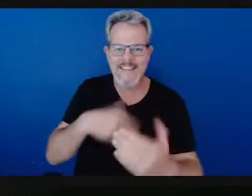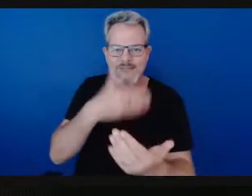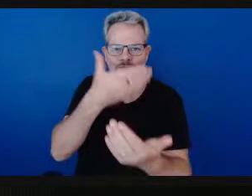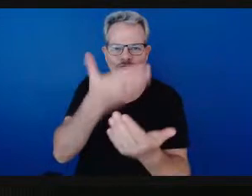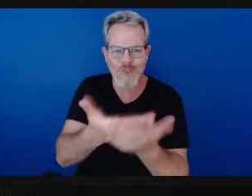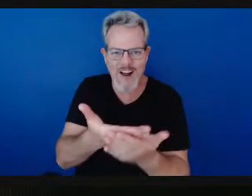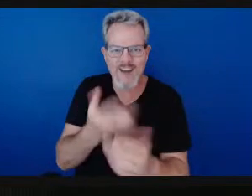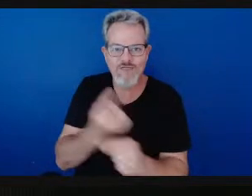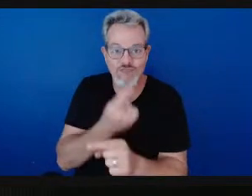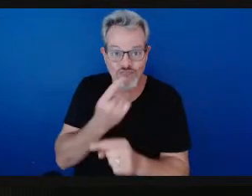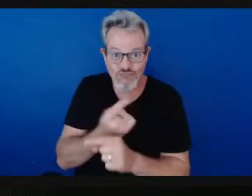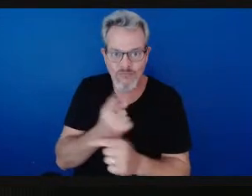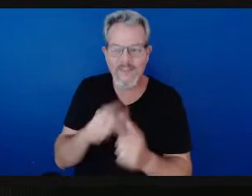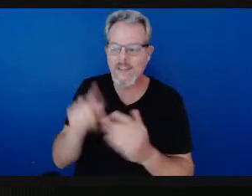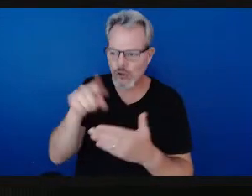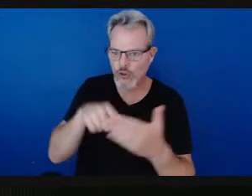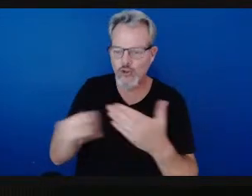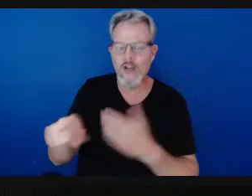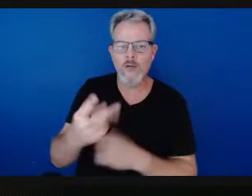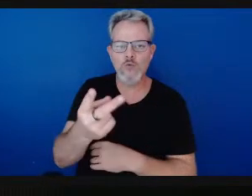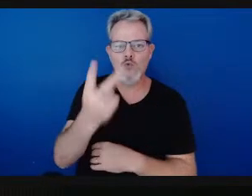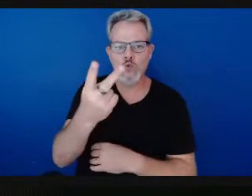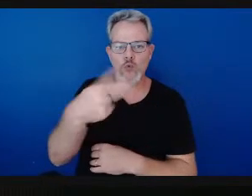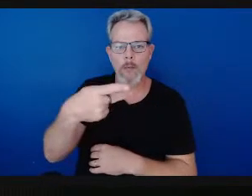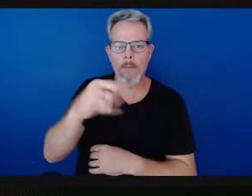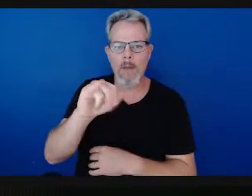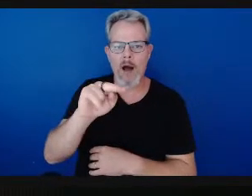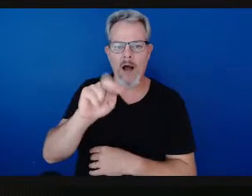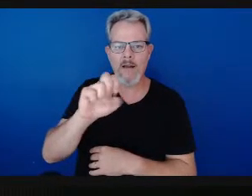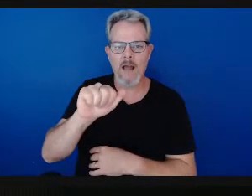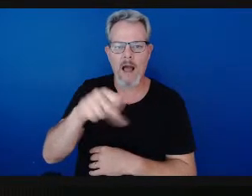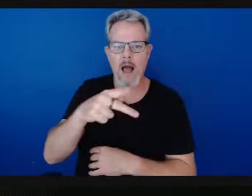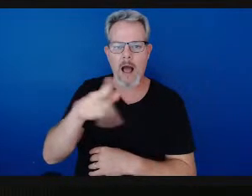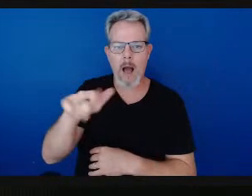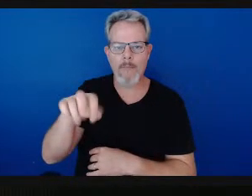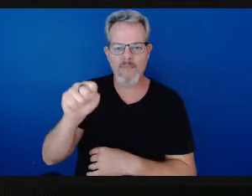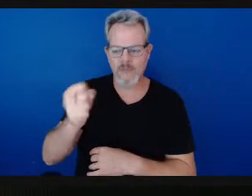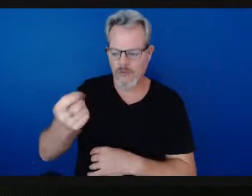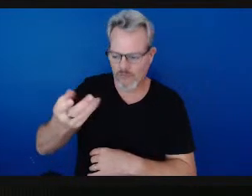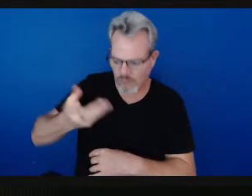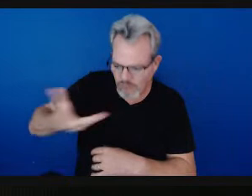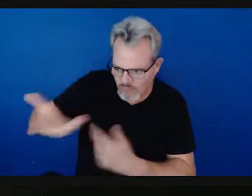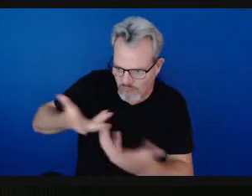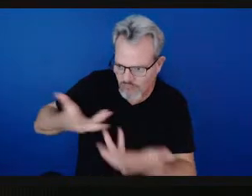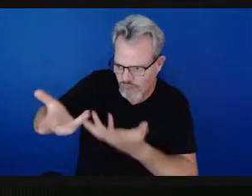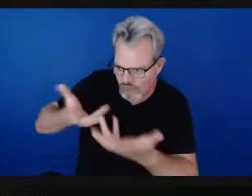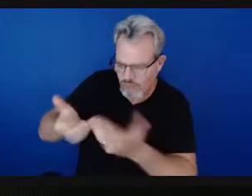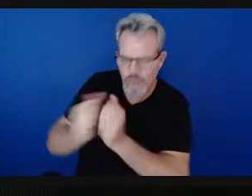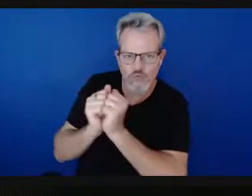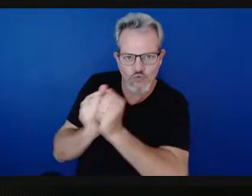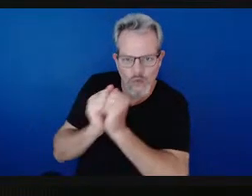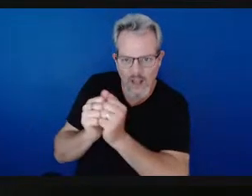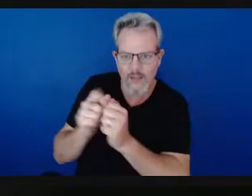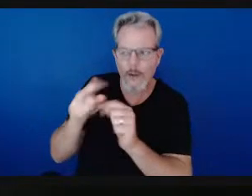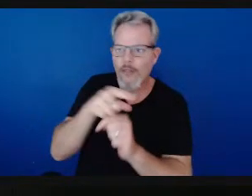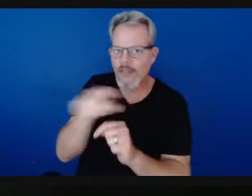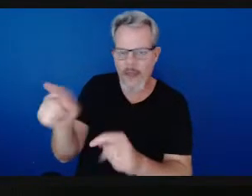out Two Pineapples on YouTube. Our partners, collaborators have been monitoring. They have a